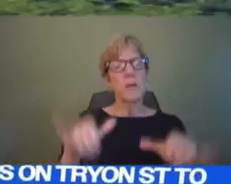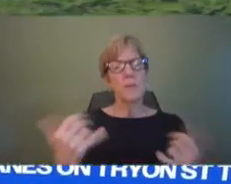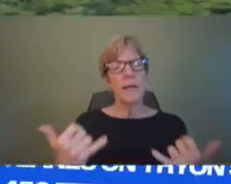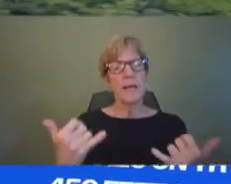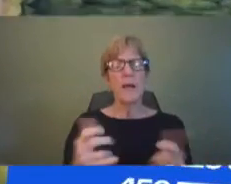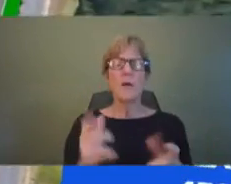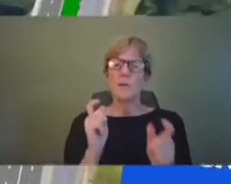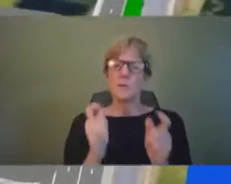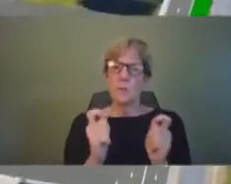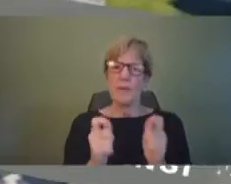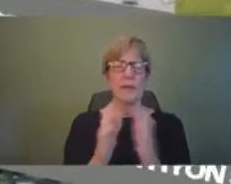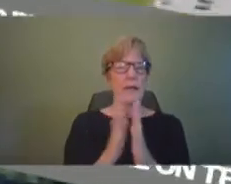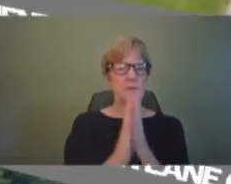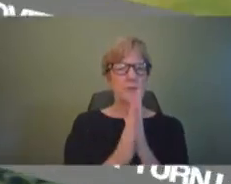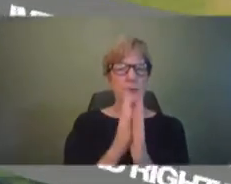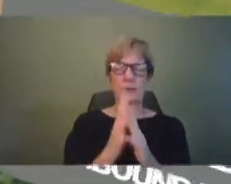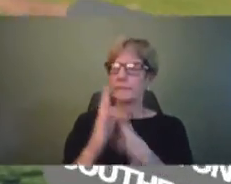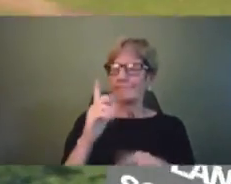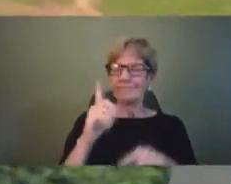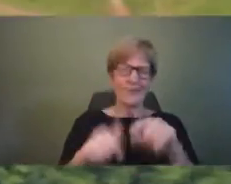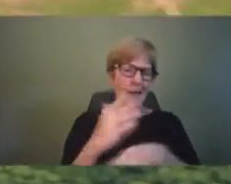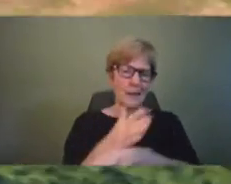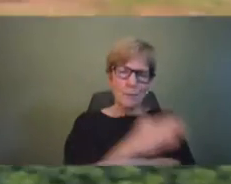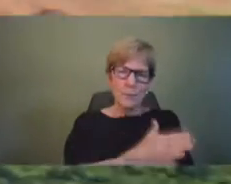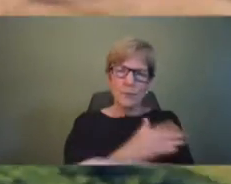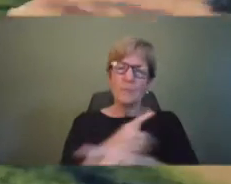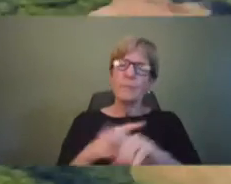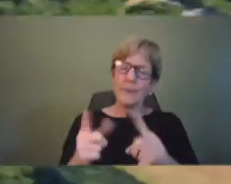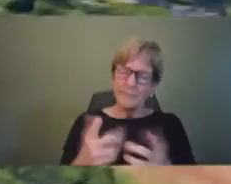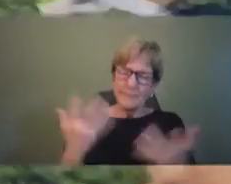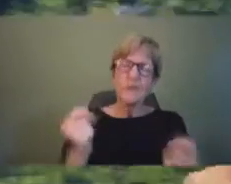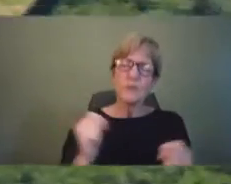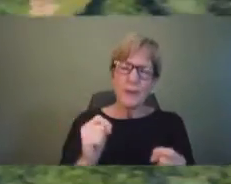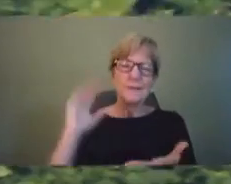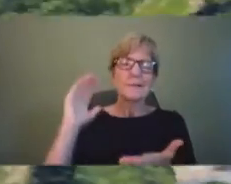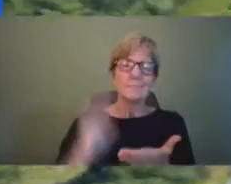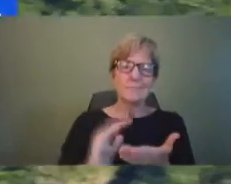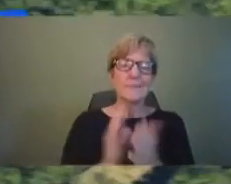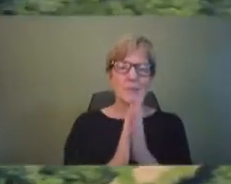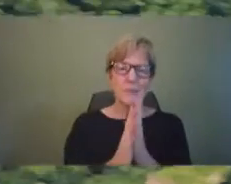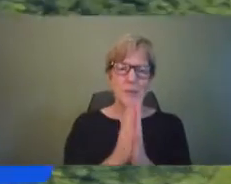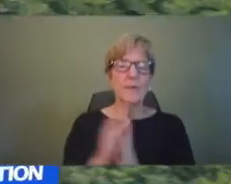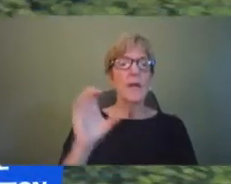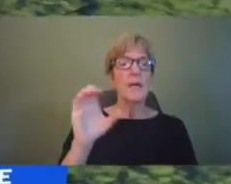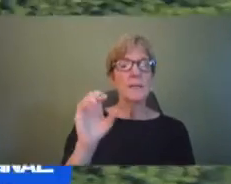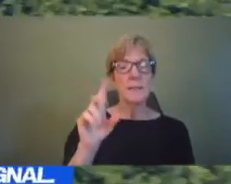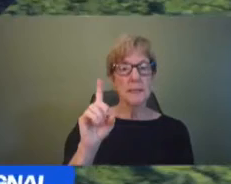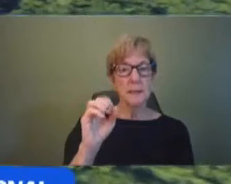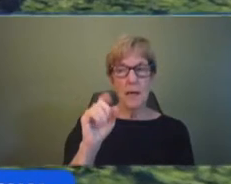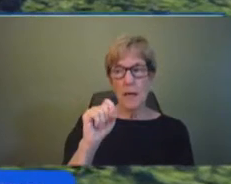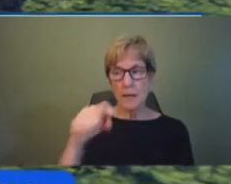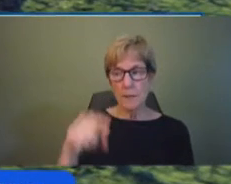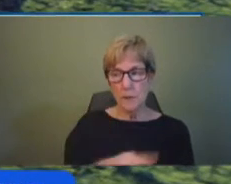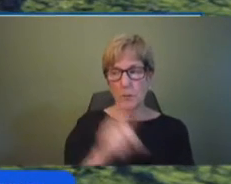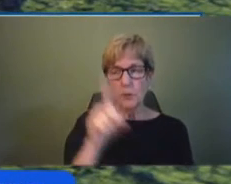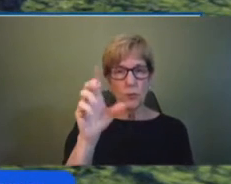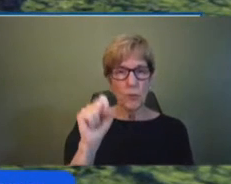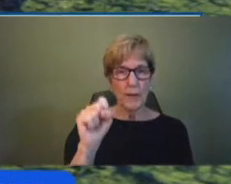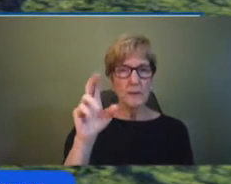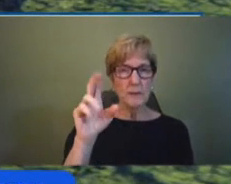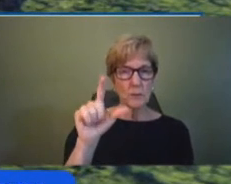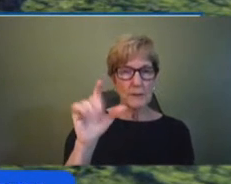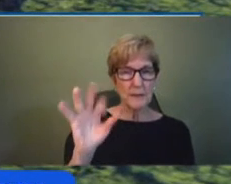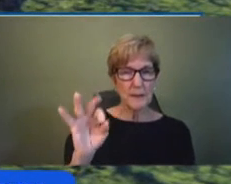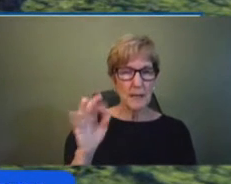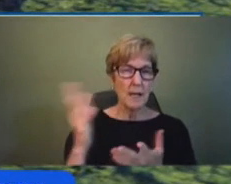traffic we can't make that one better but we can mitigate our traffic as seot mentioned we go up here to us29 service road what we